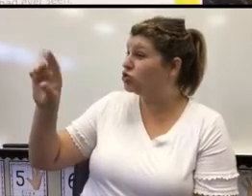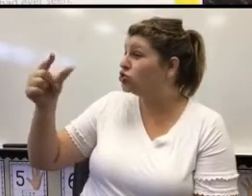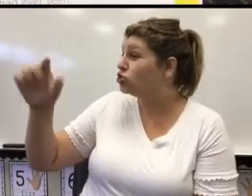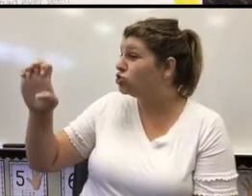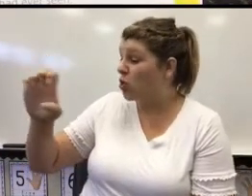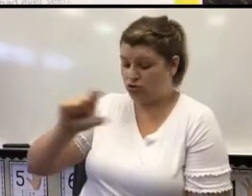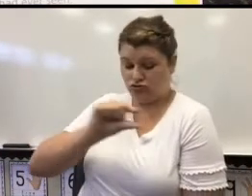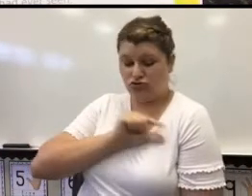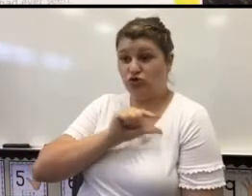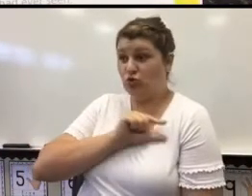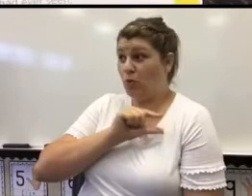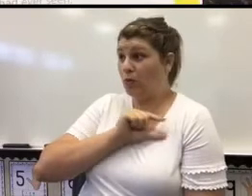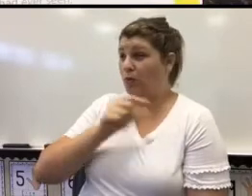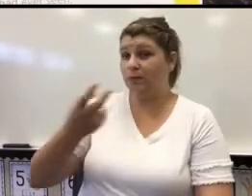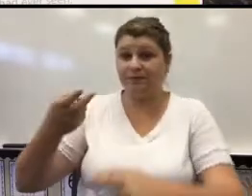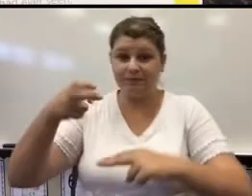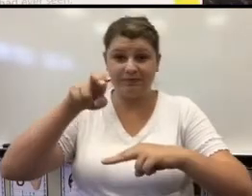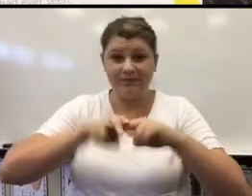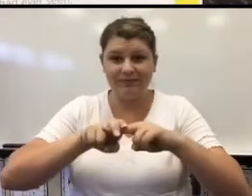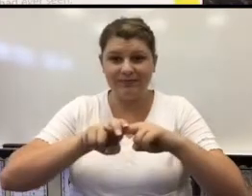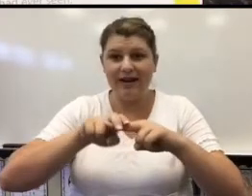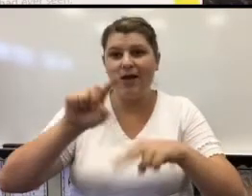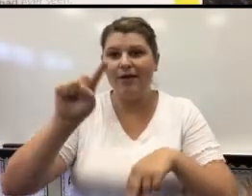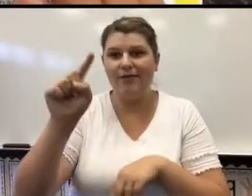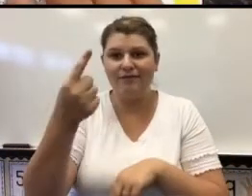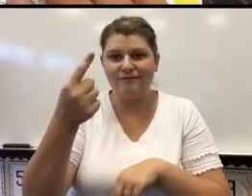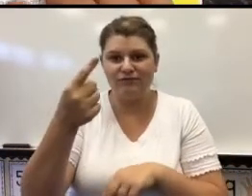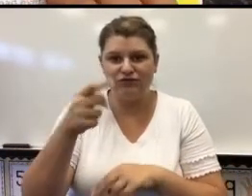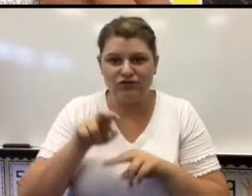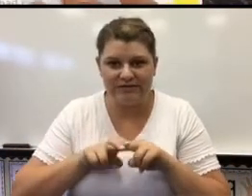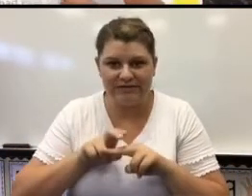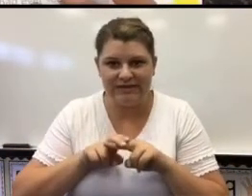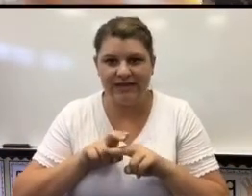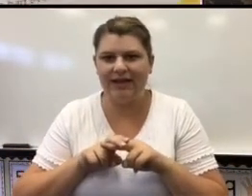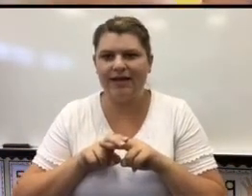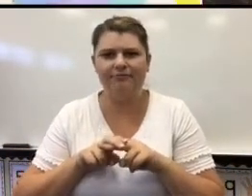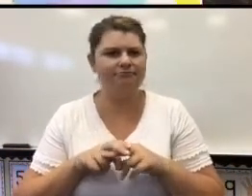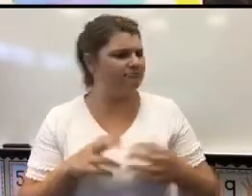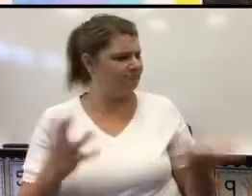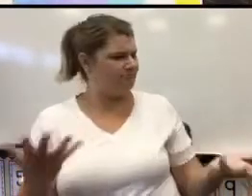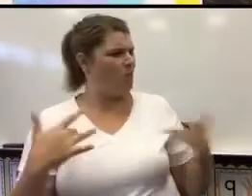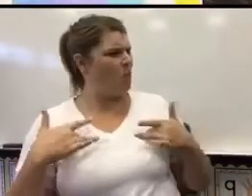seen. He told her his name was George and sat down in the first seat.